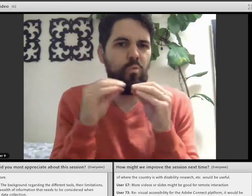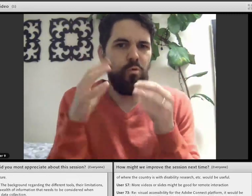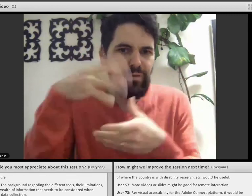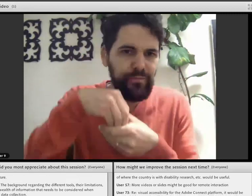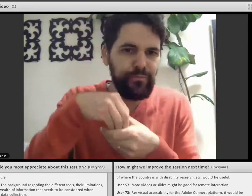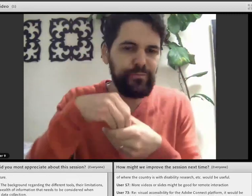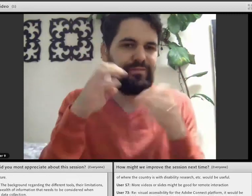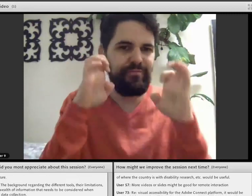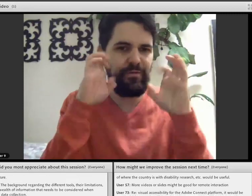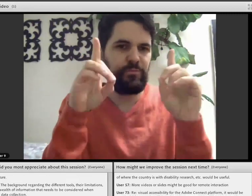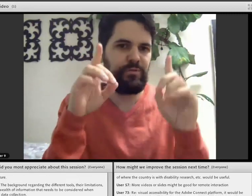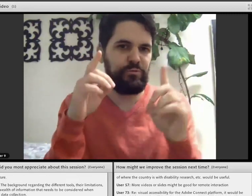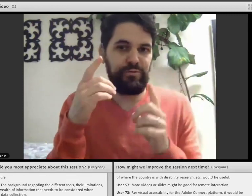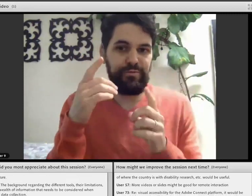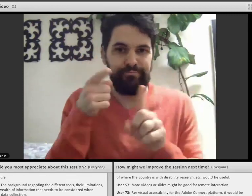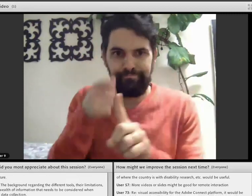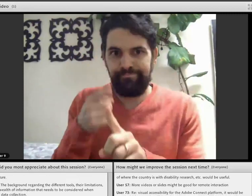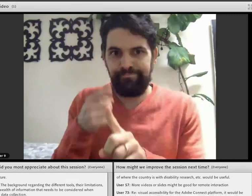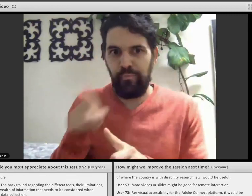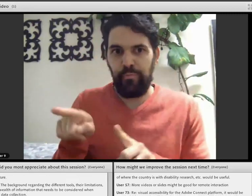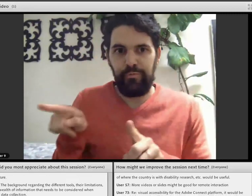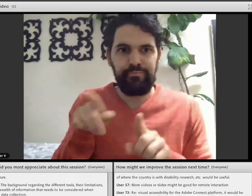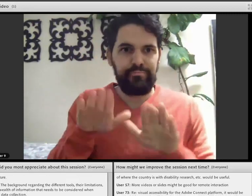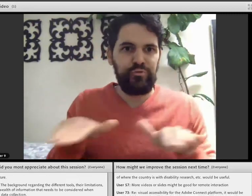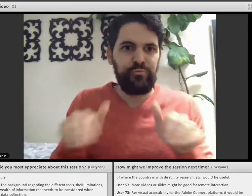And altogether, I think it's going to be a